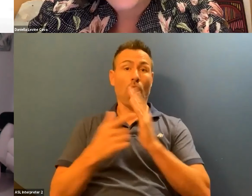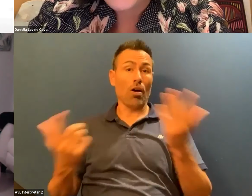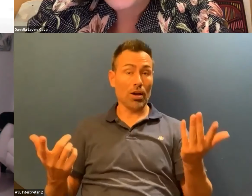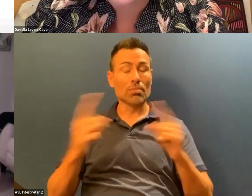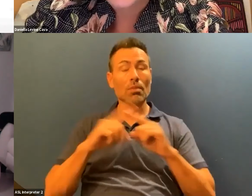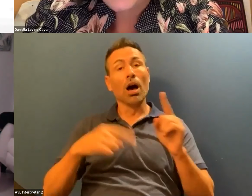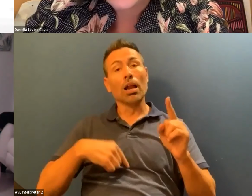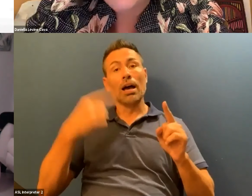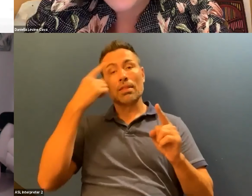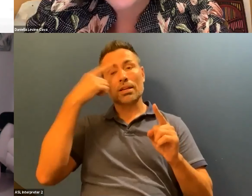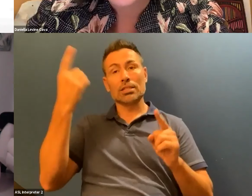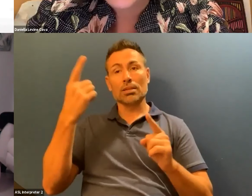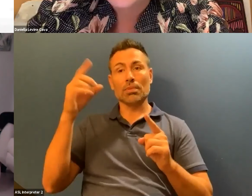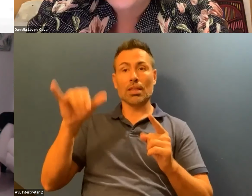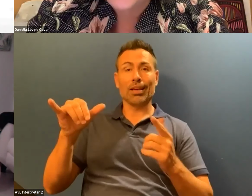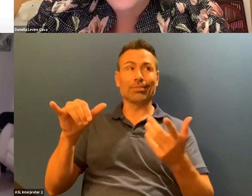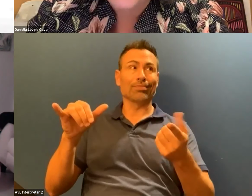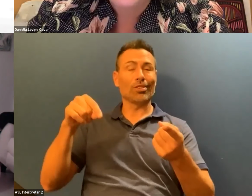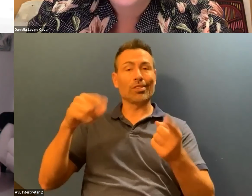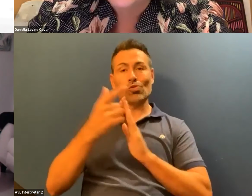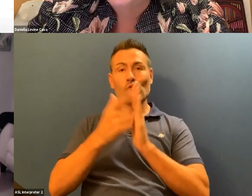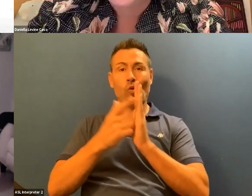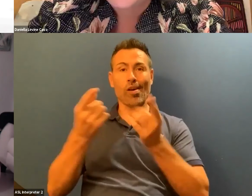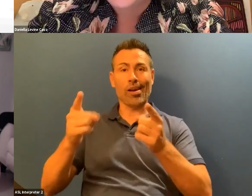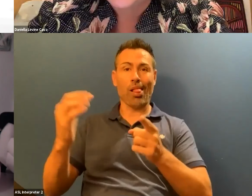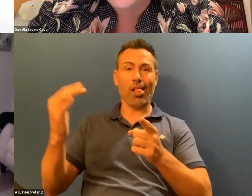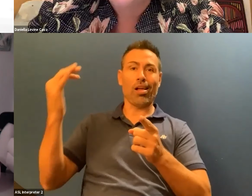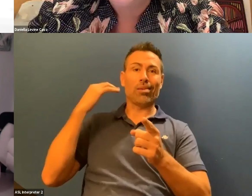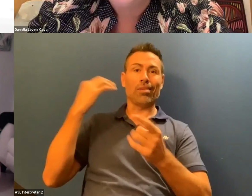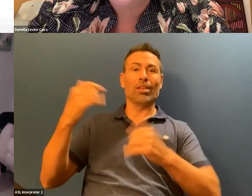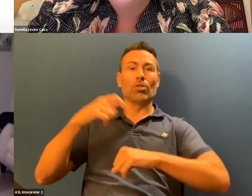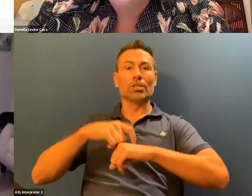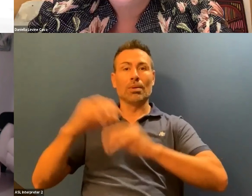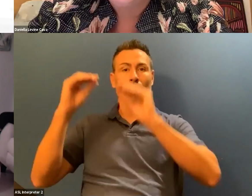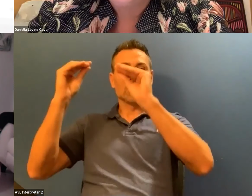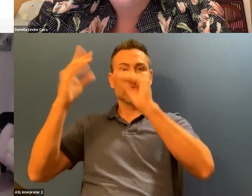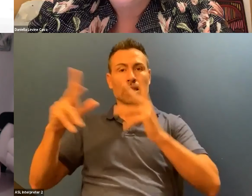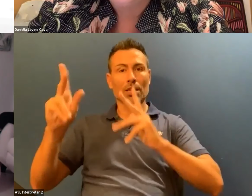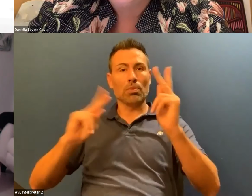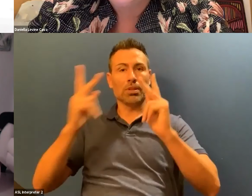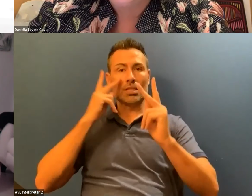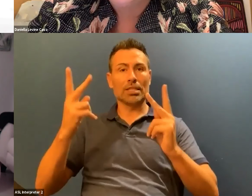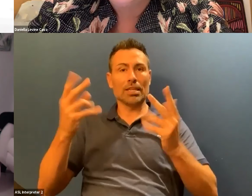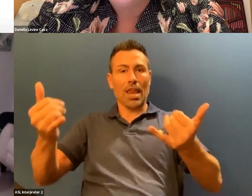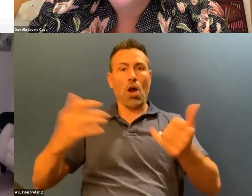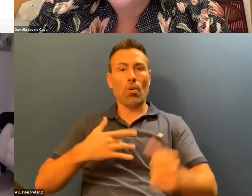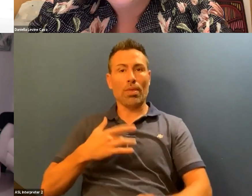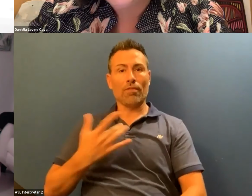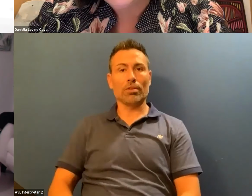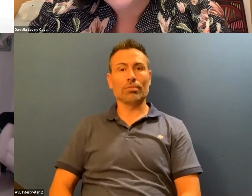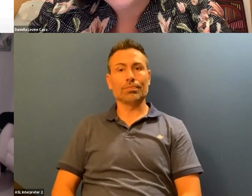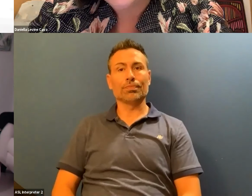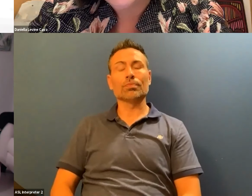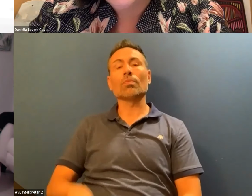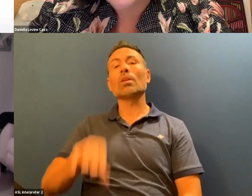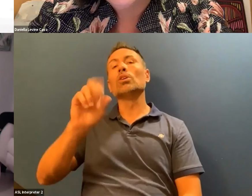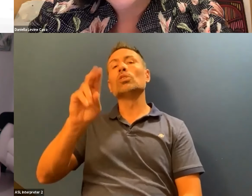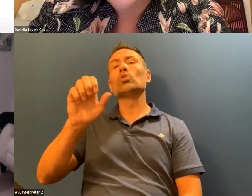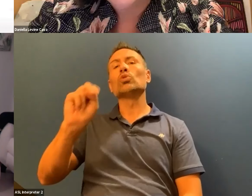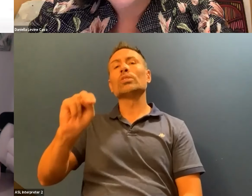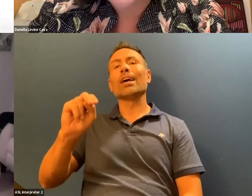know, have an opportunity. It was a long time ago. It's time to educate the public and see where they stand. Suzanne from Miami, what is your plan for parks and